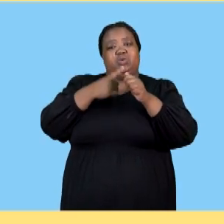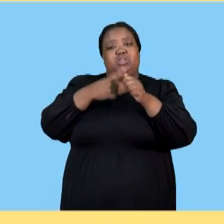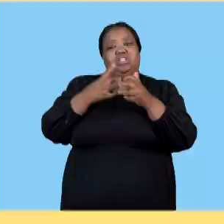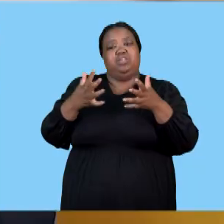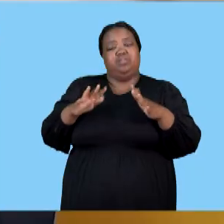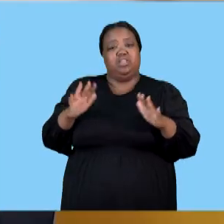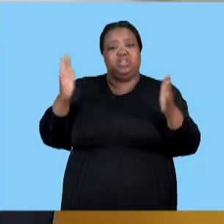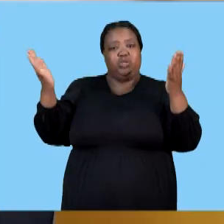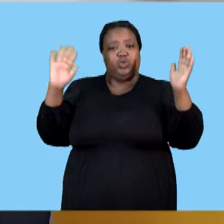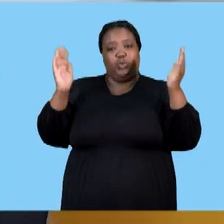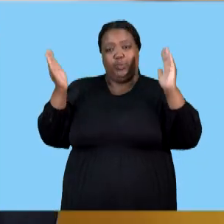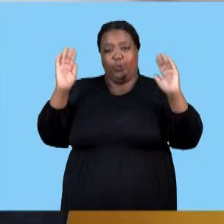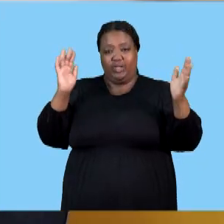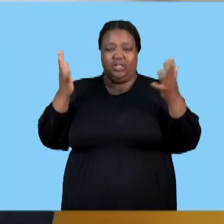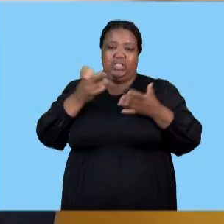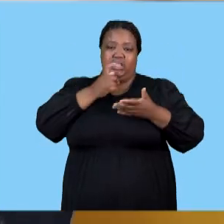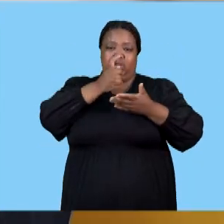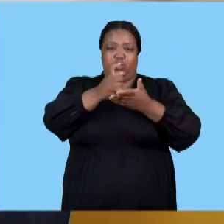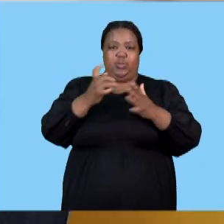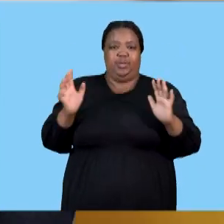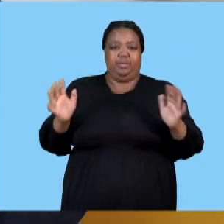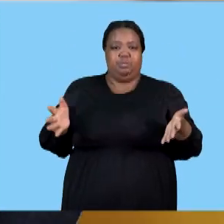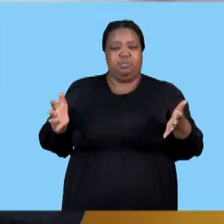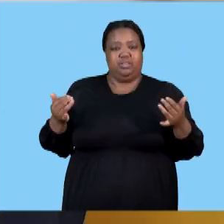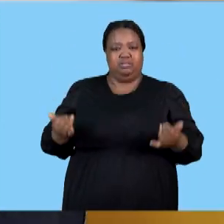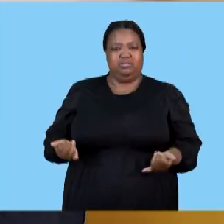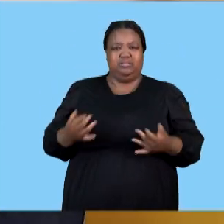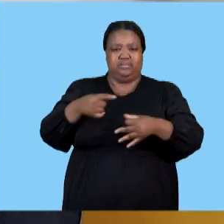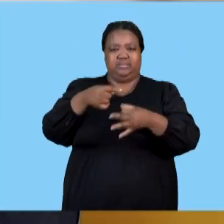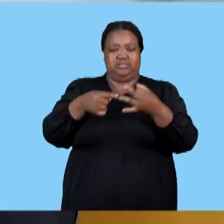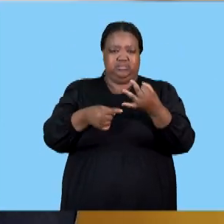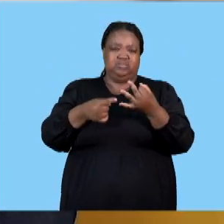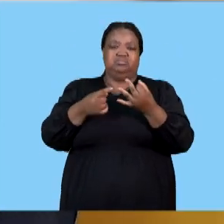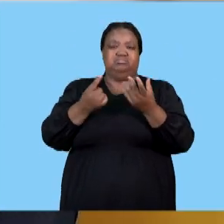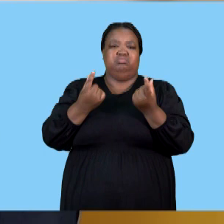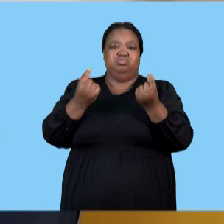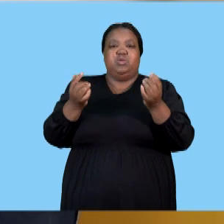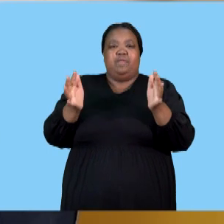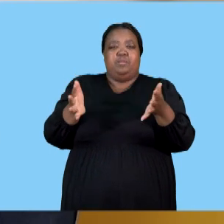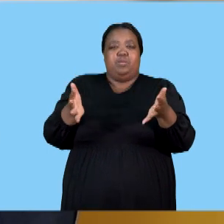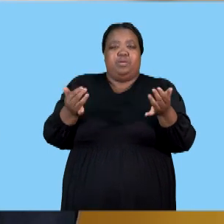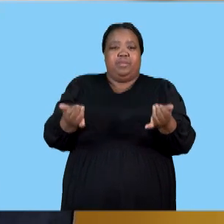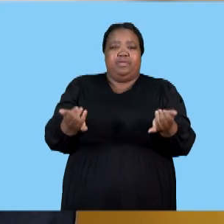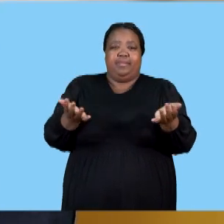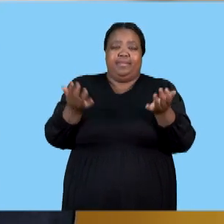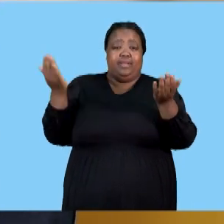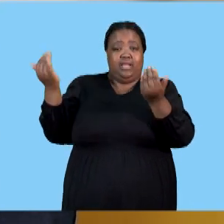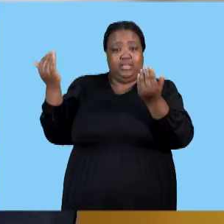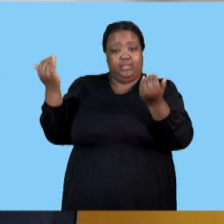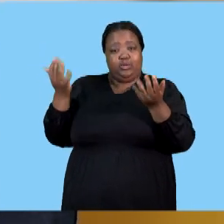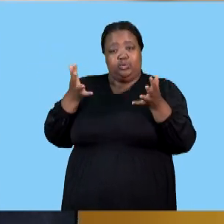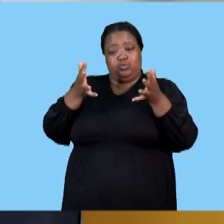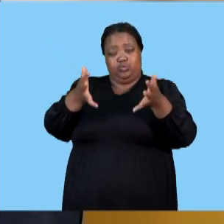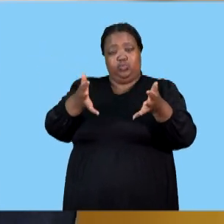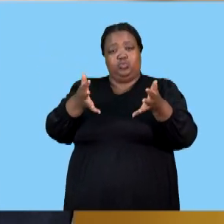have calculated, you've compared, you've commented, and you've touched the three aspects in commenting. This is how I